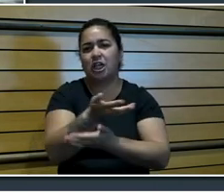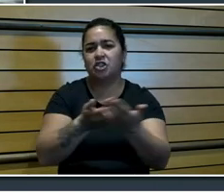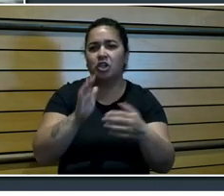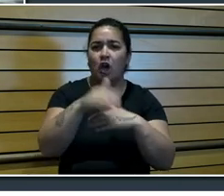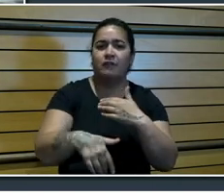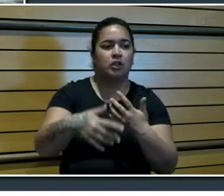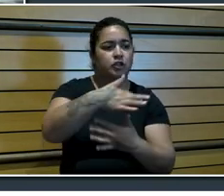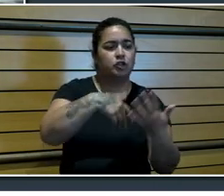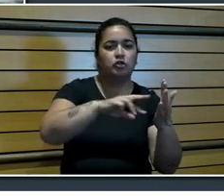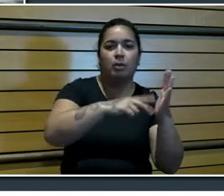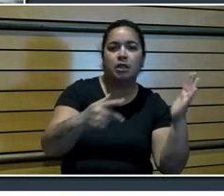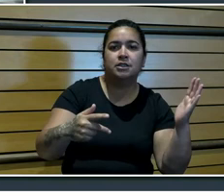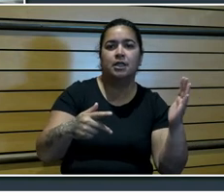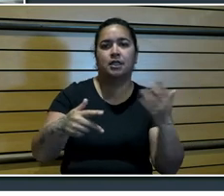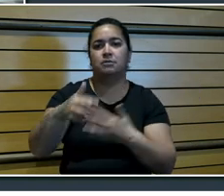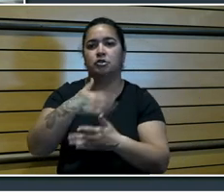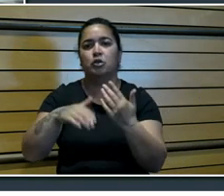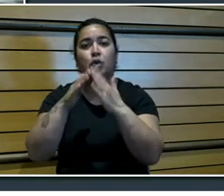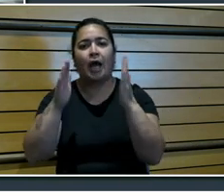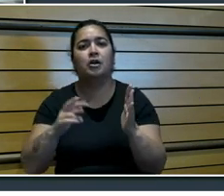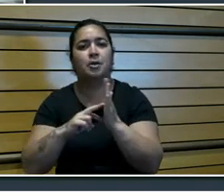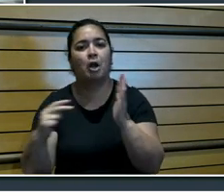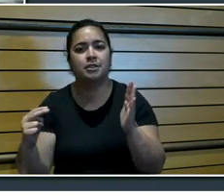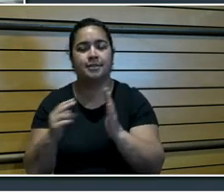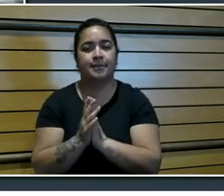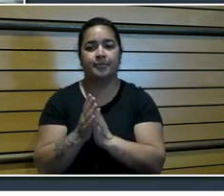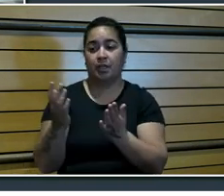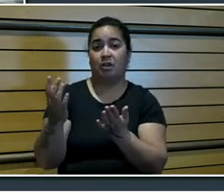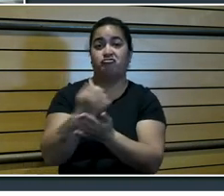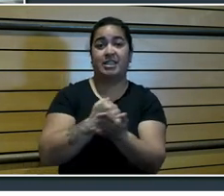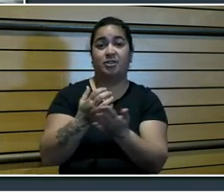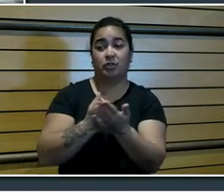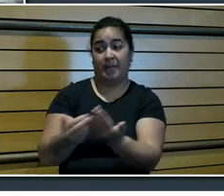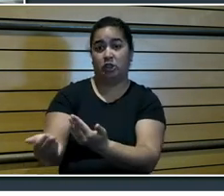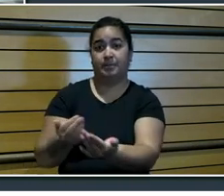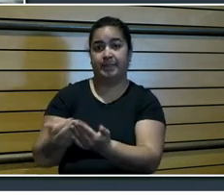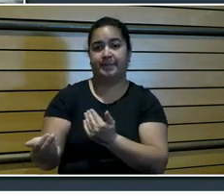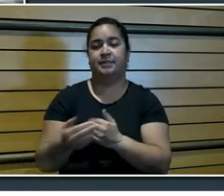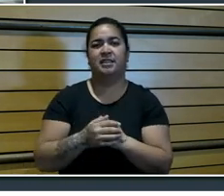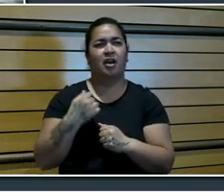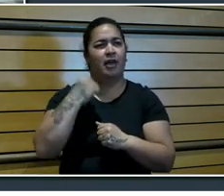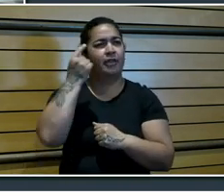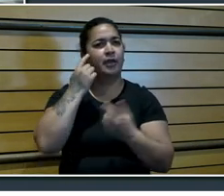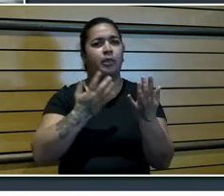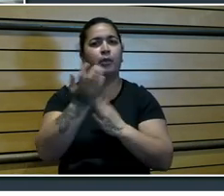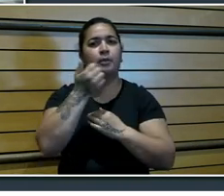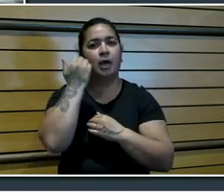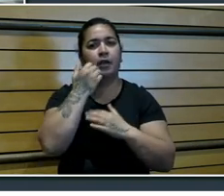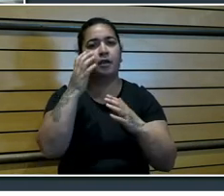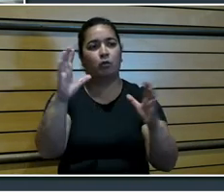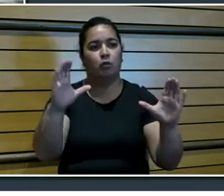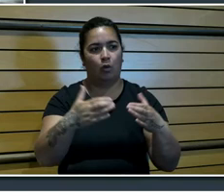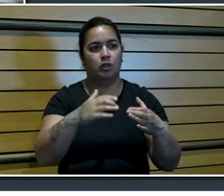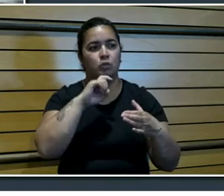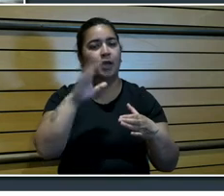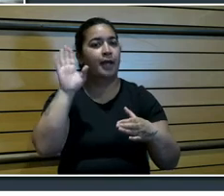social policy, social housing policy, resource management, that I think that through Māori wards we're going to be hearing a lot more of